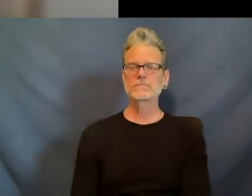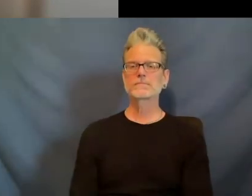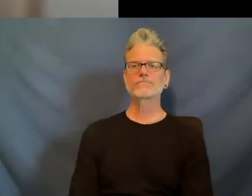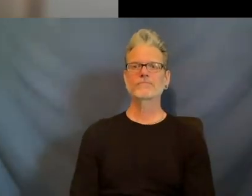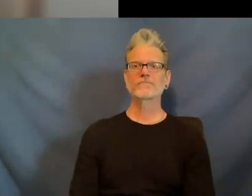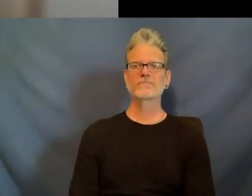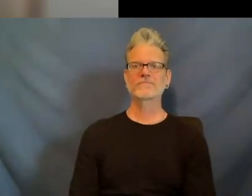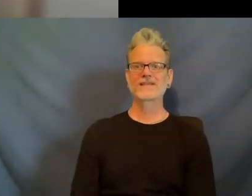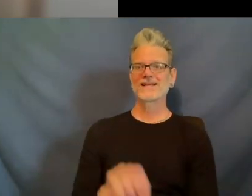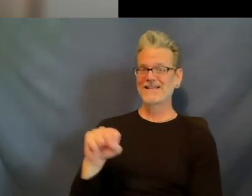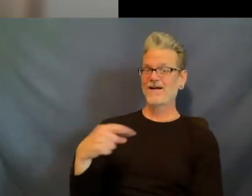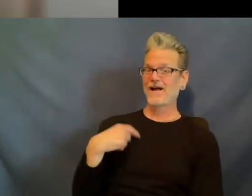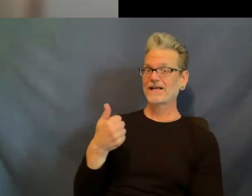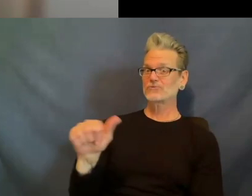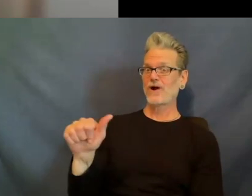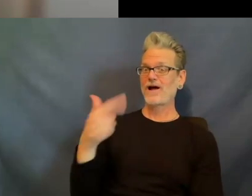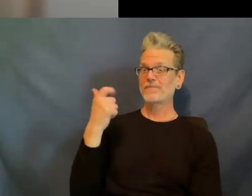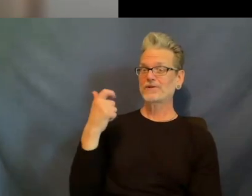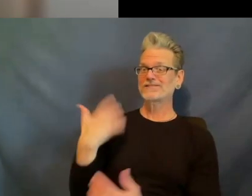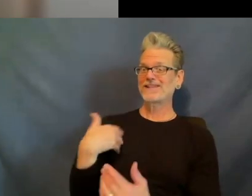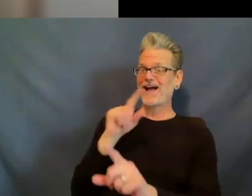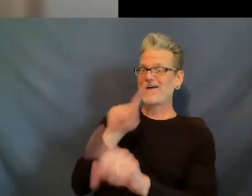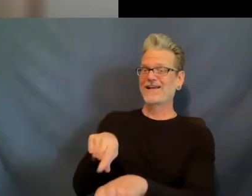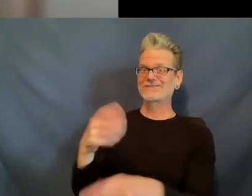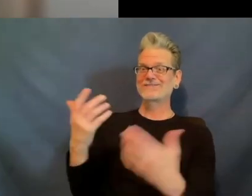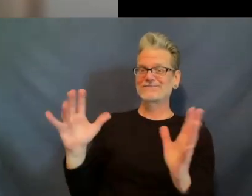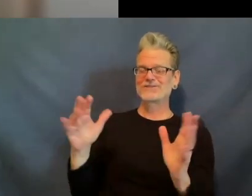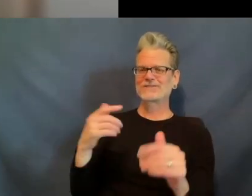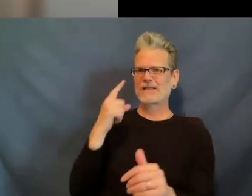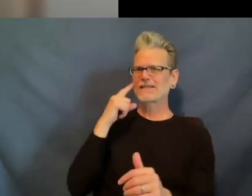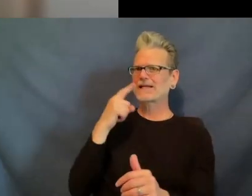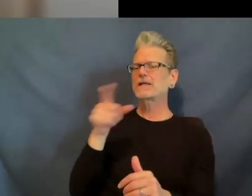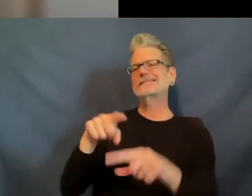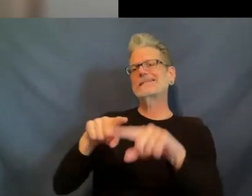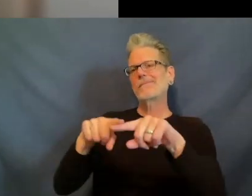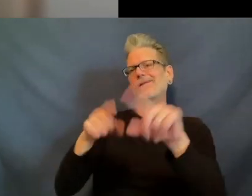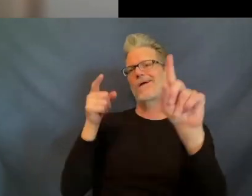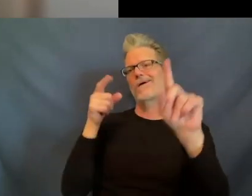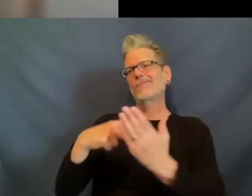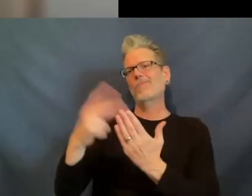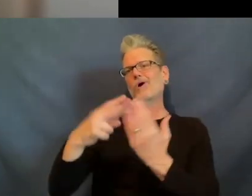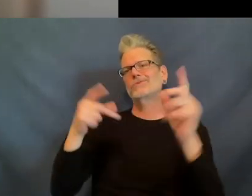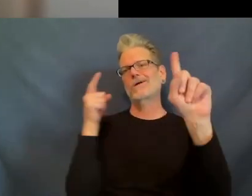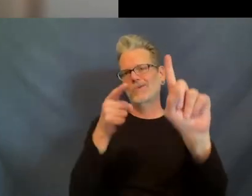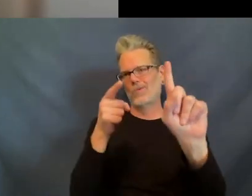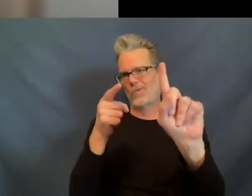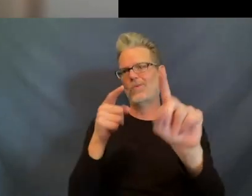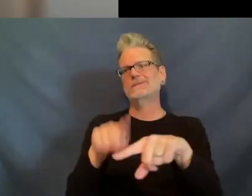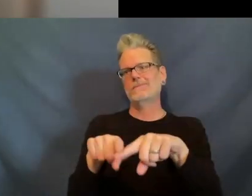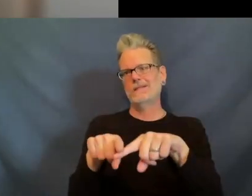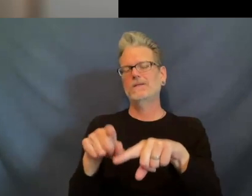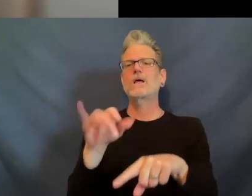Yeah, I can take a stab since I answered that. And I think I even said, depending on the goal of the project. So that